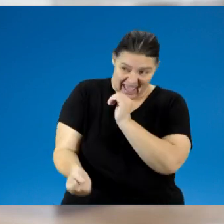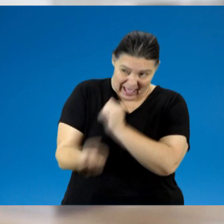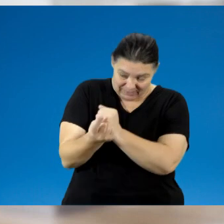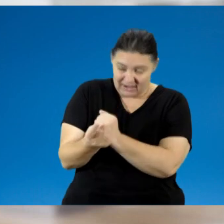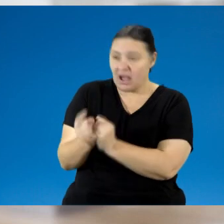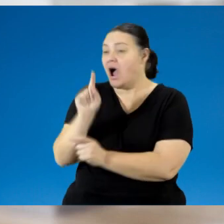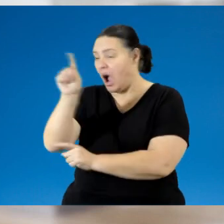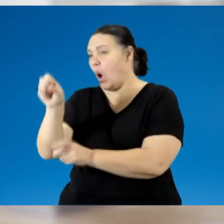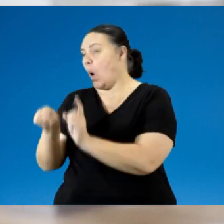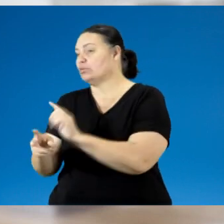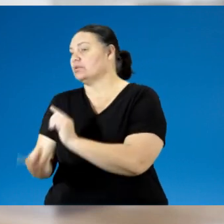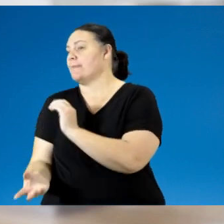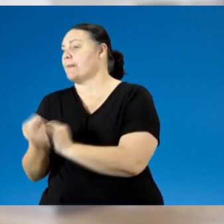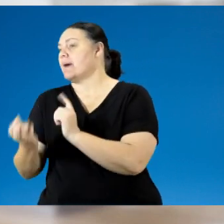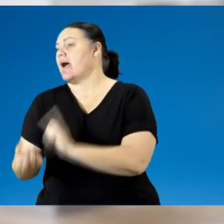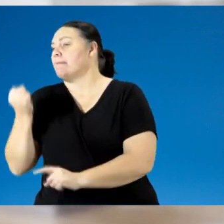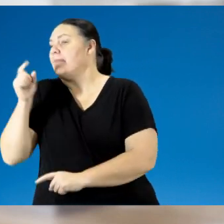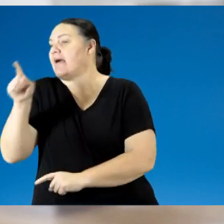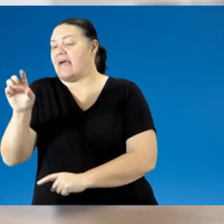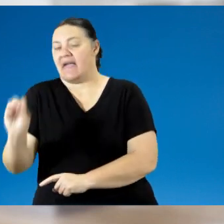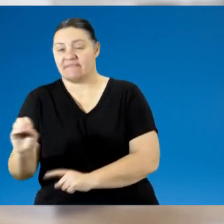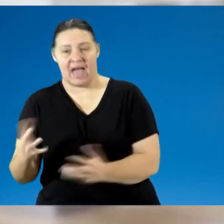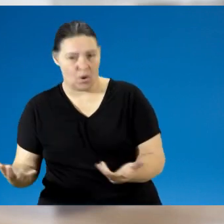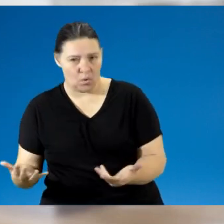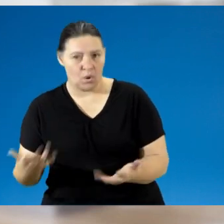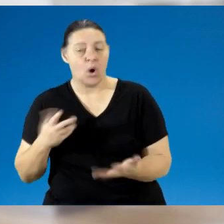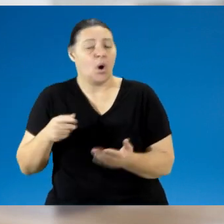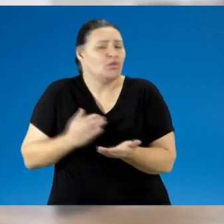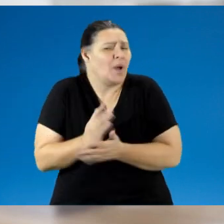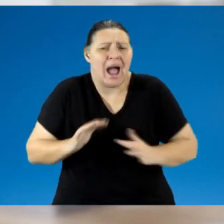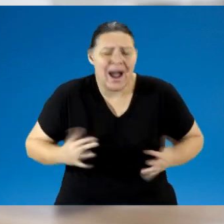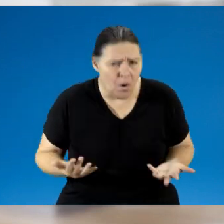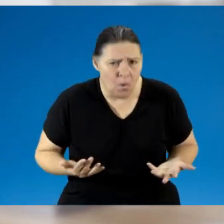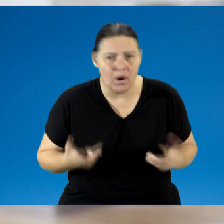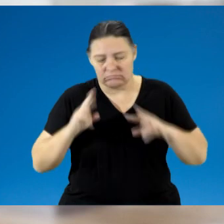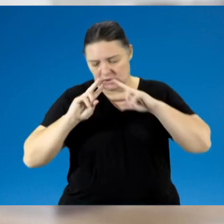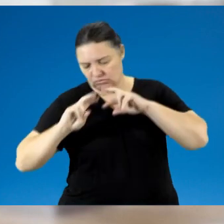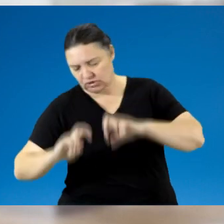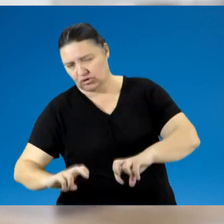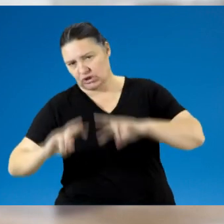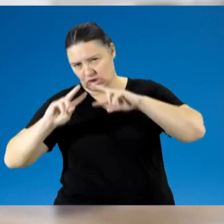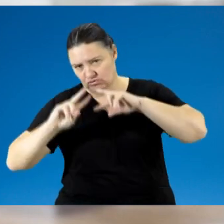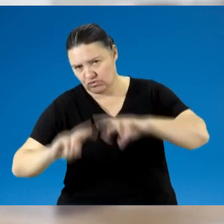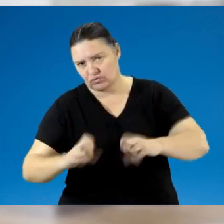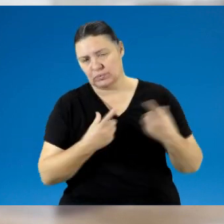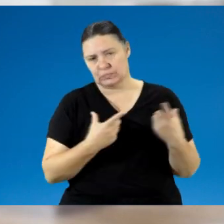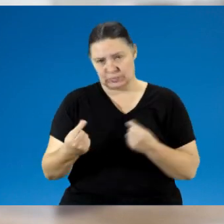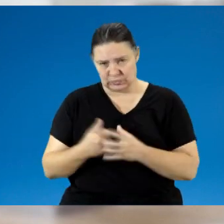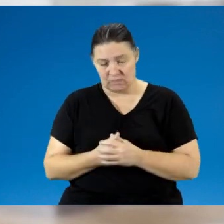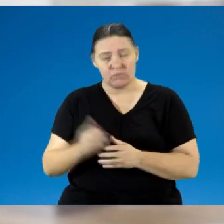able to spot the threats. How are we going to do that? Through continuous research. And